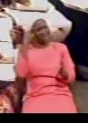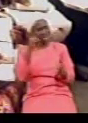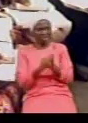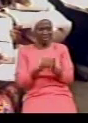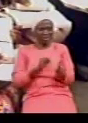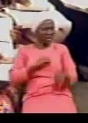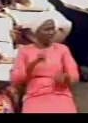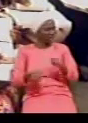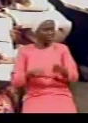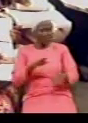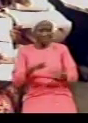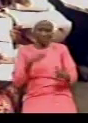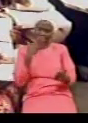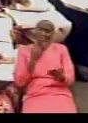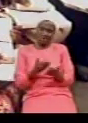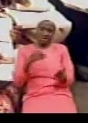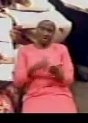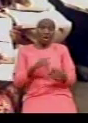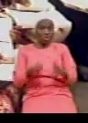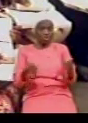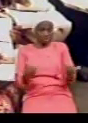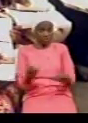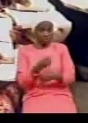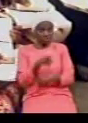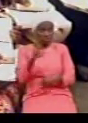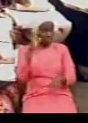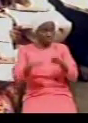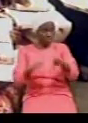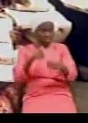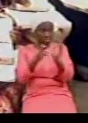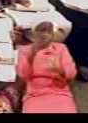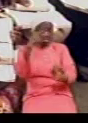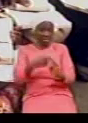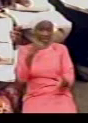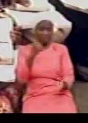will walk. All the evidence of the